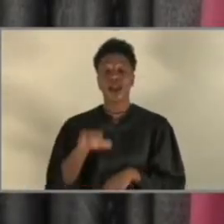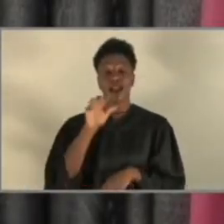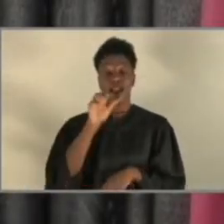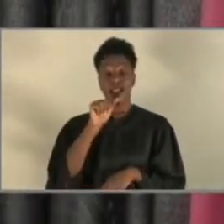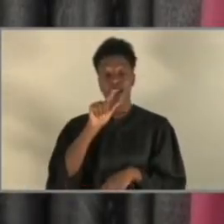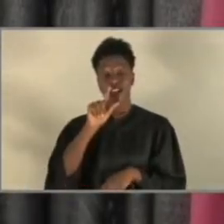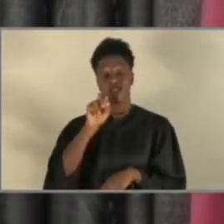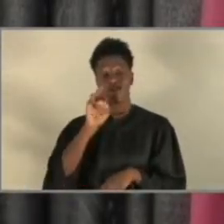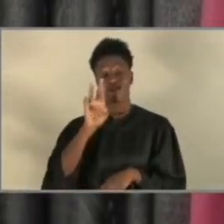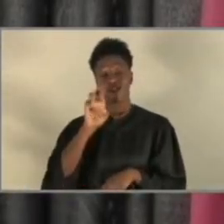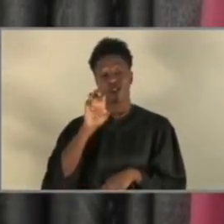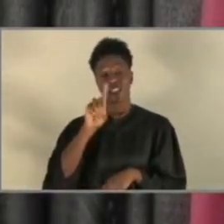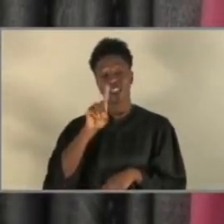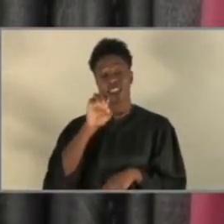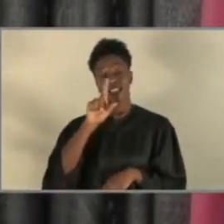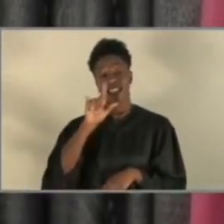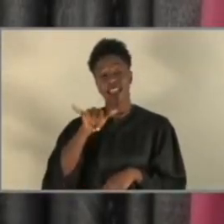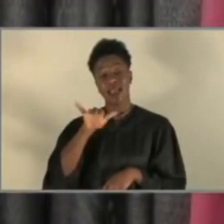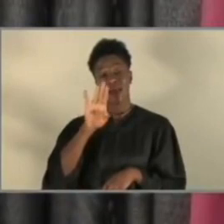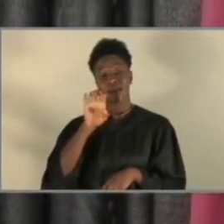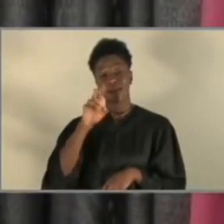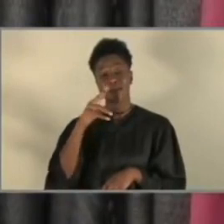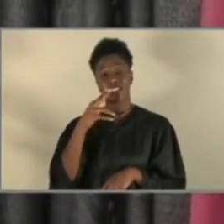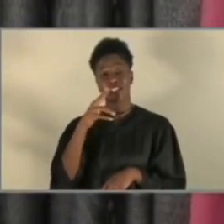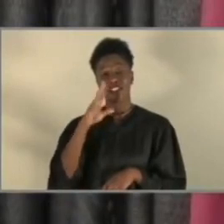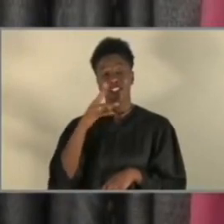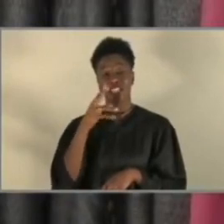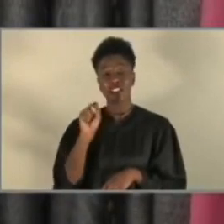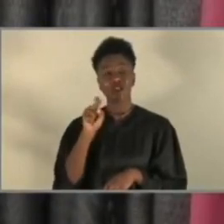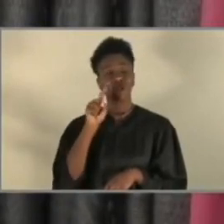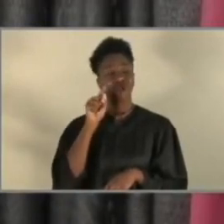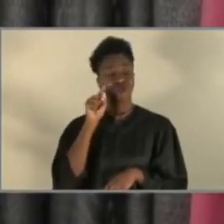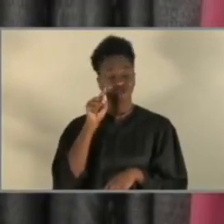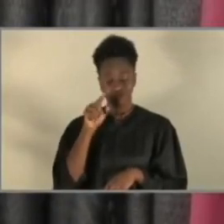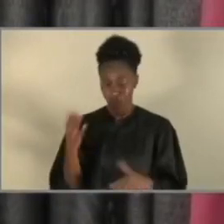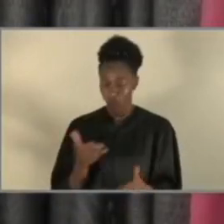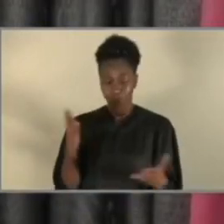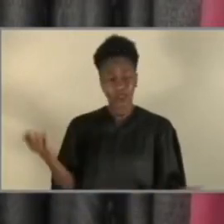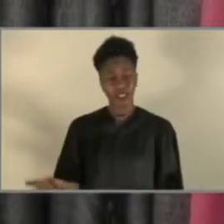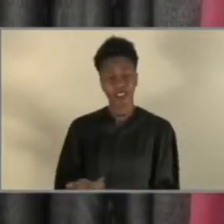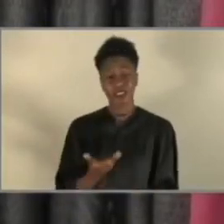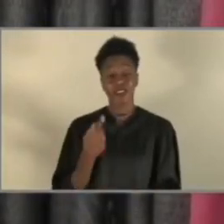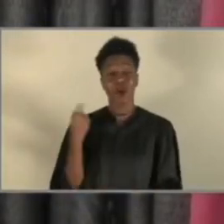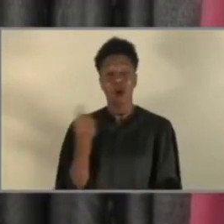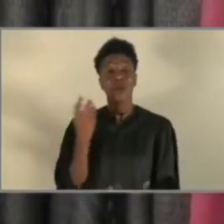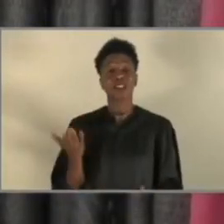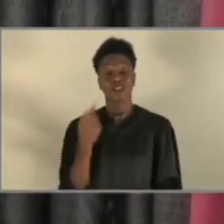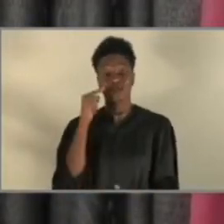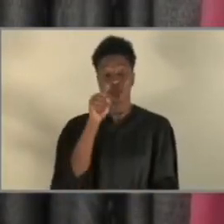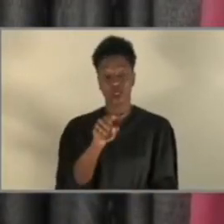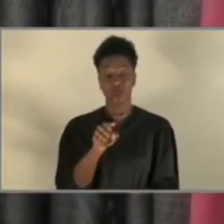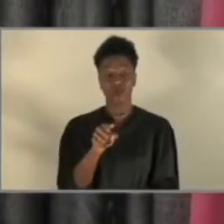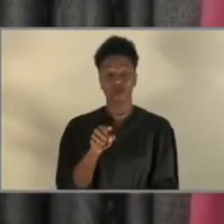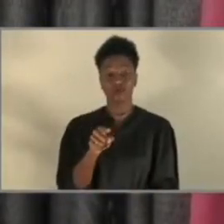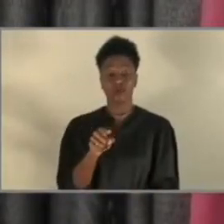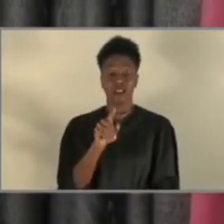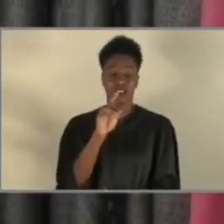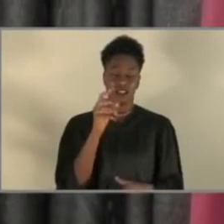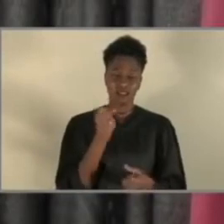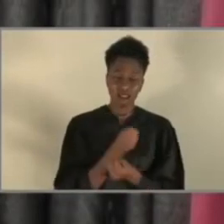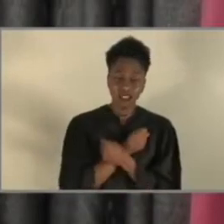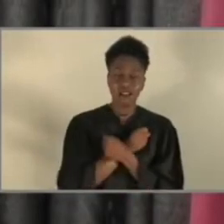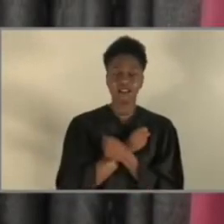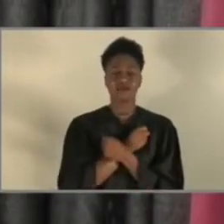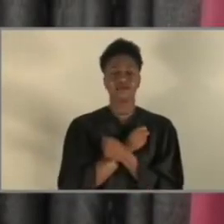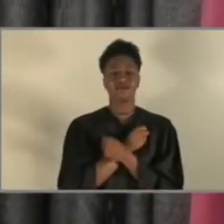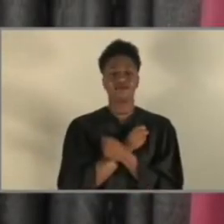be here for you to support you through your future endeavors. We send our love and blessings to each and every one of you